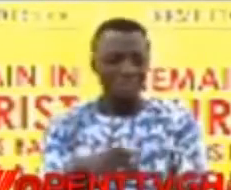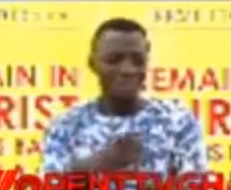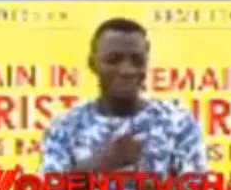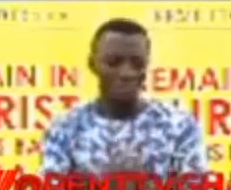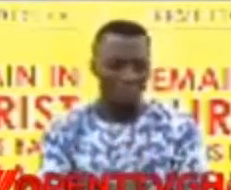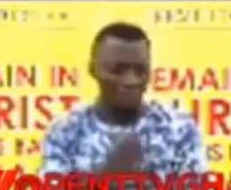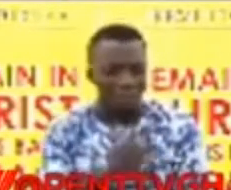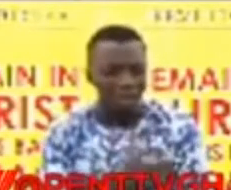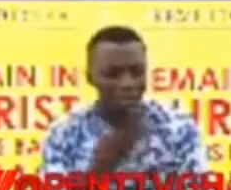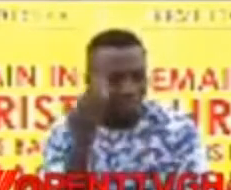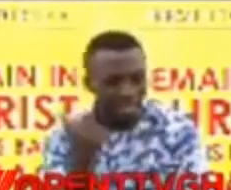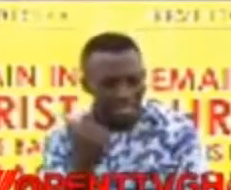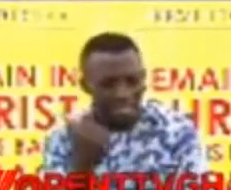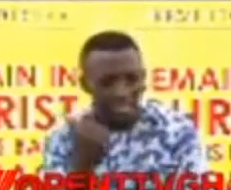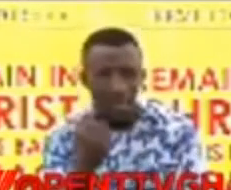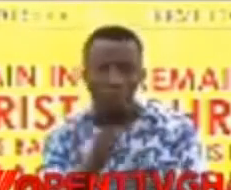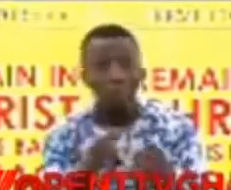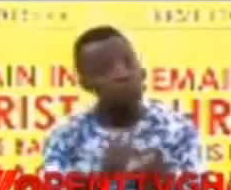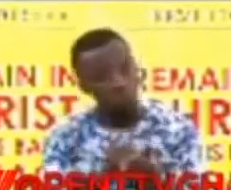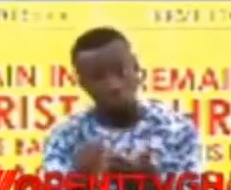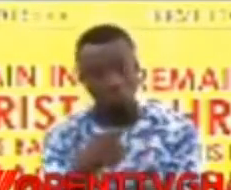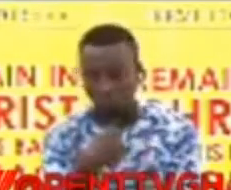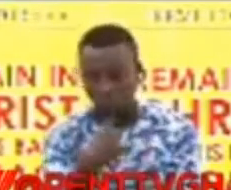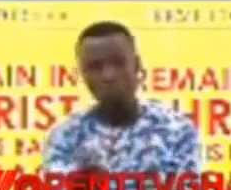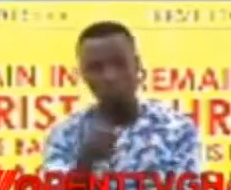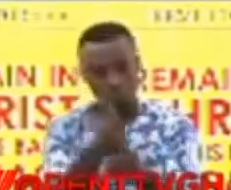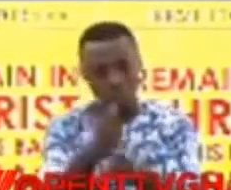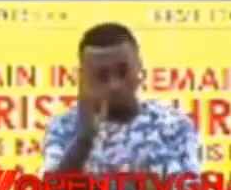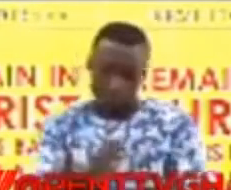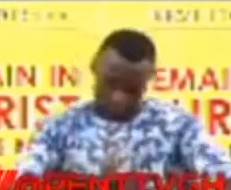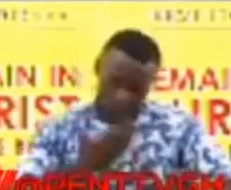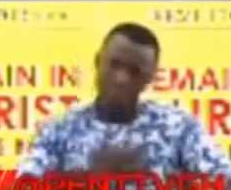But the truth is that we should be excited.